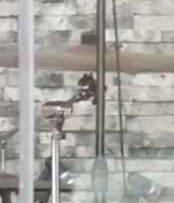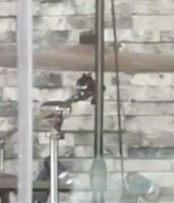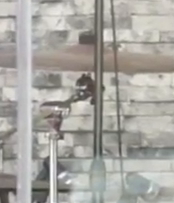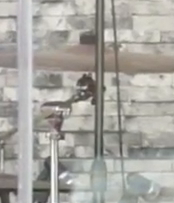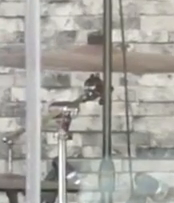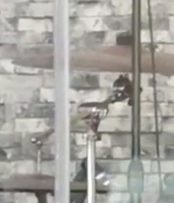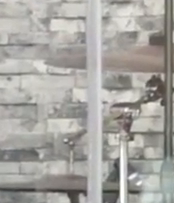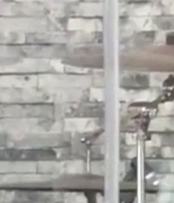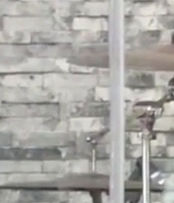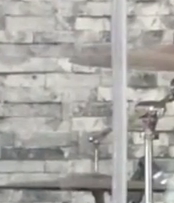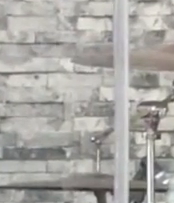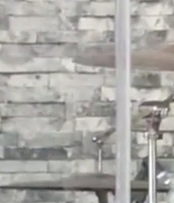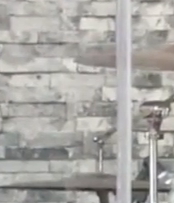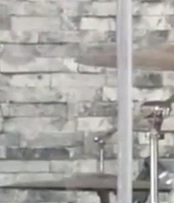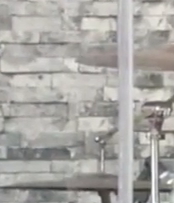it into three